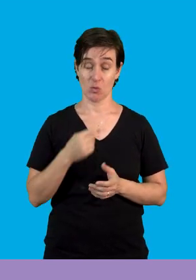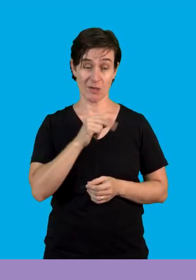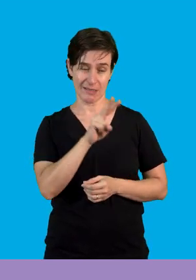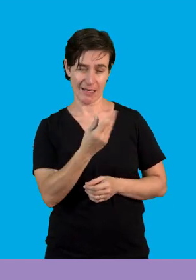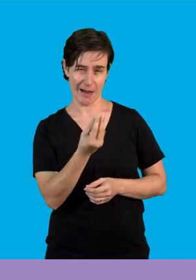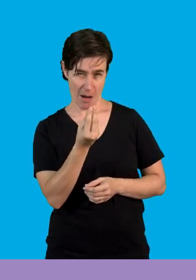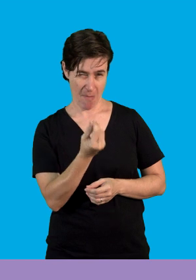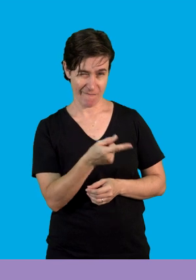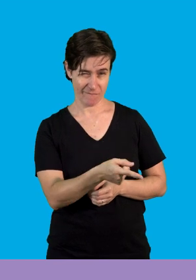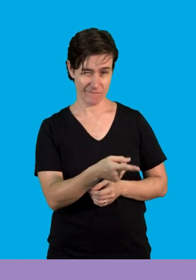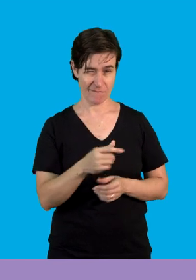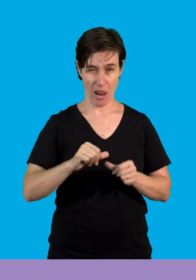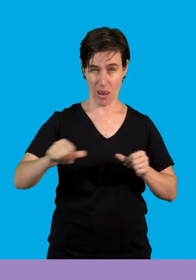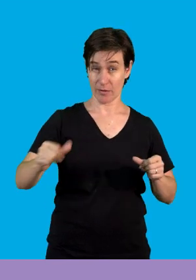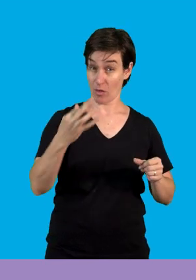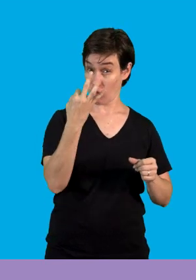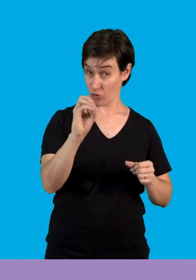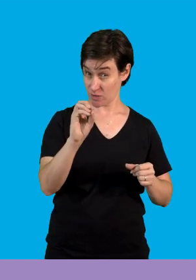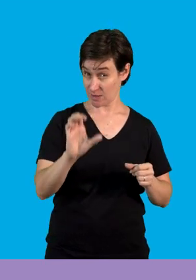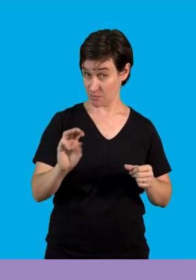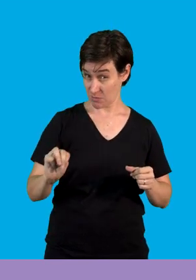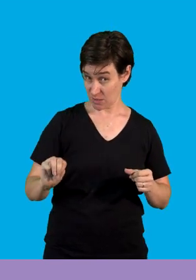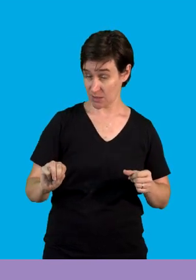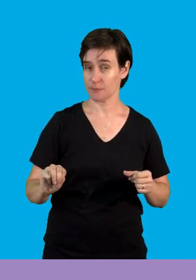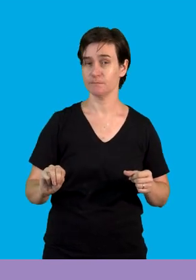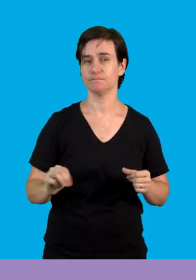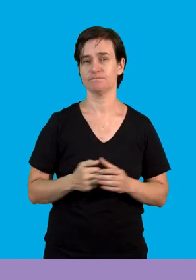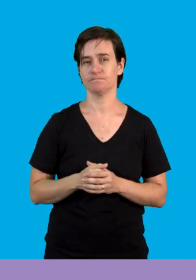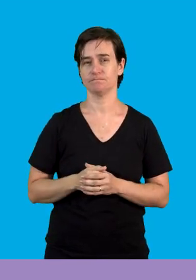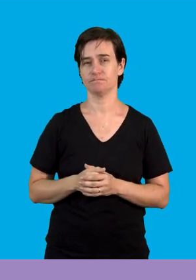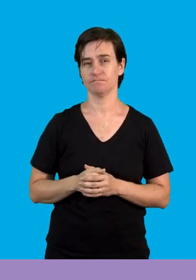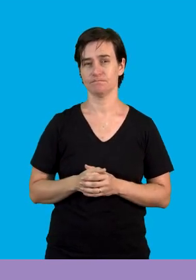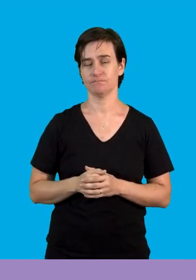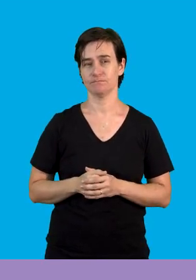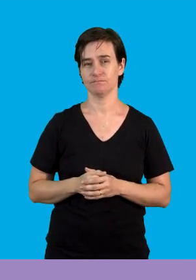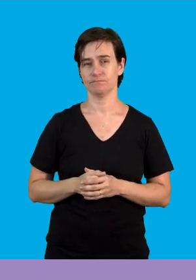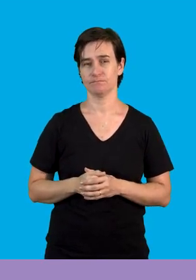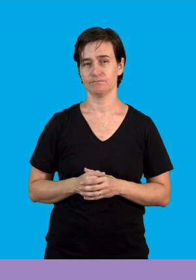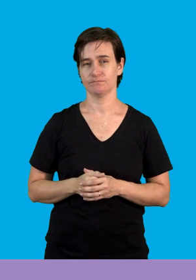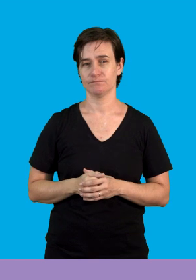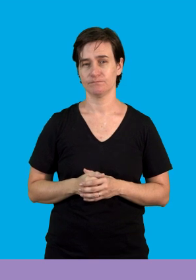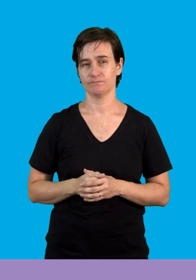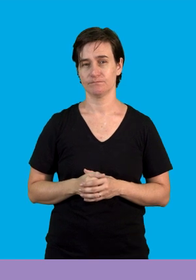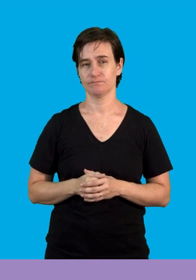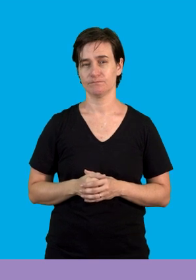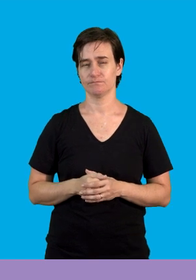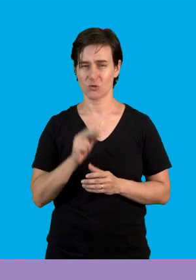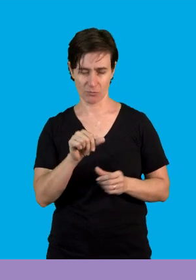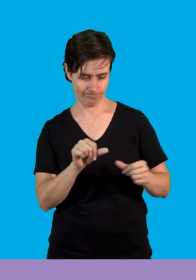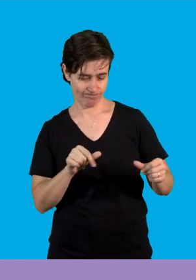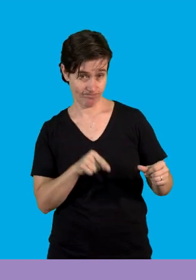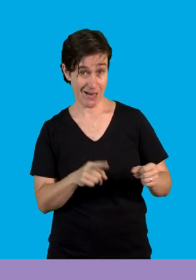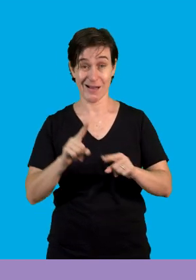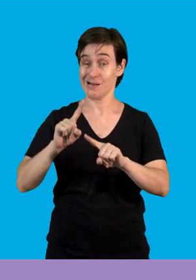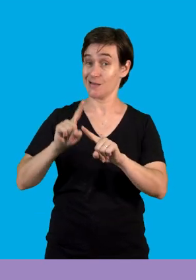that the length is 30. So that is going to be 30 centimeters. We're going to multiply